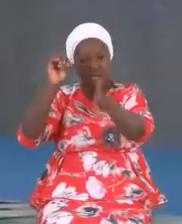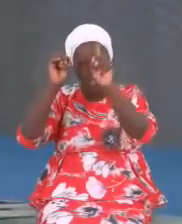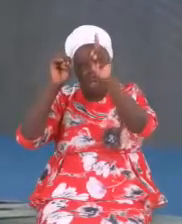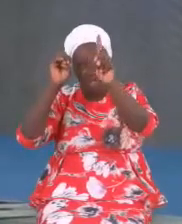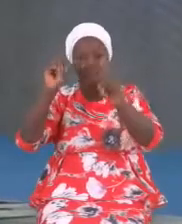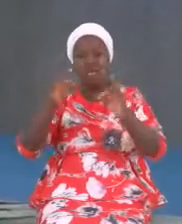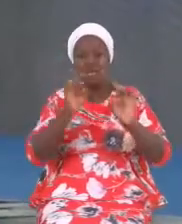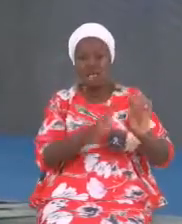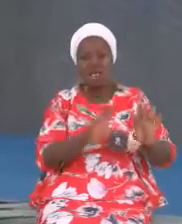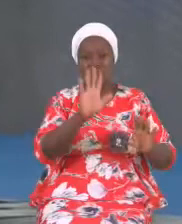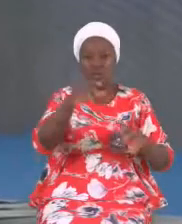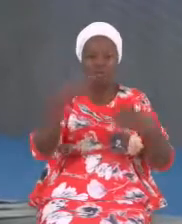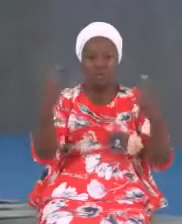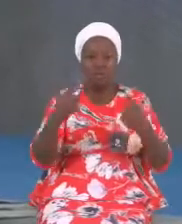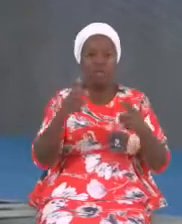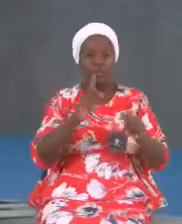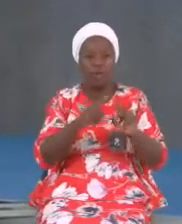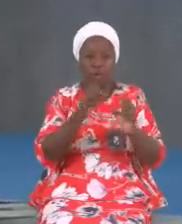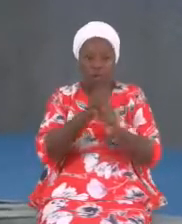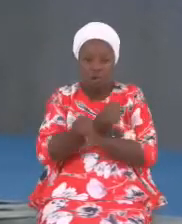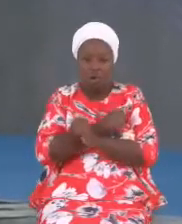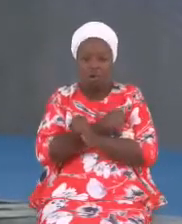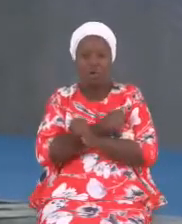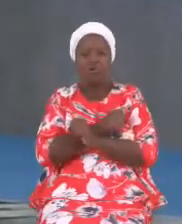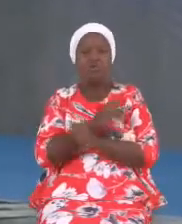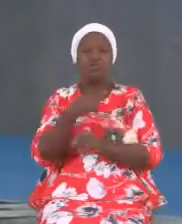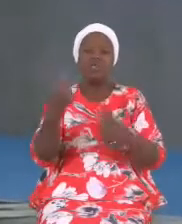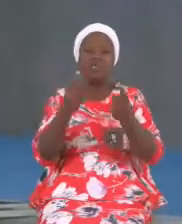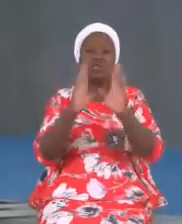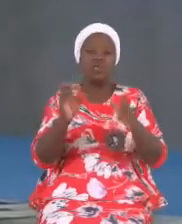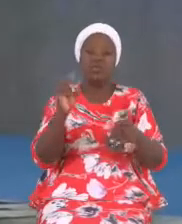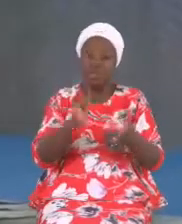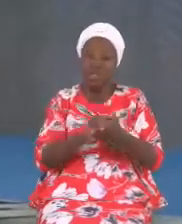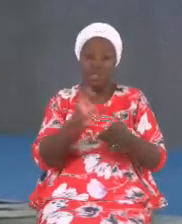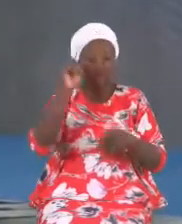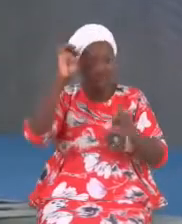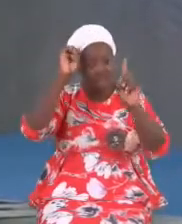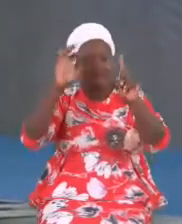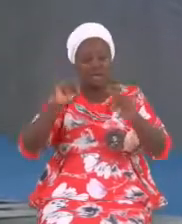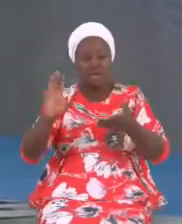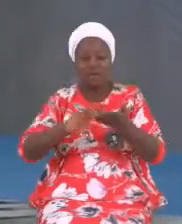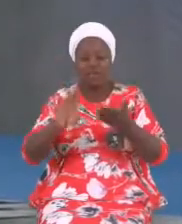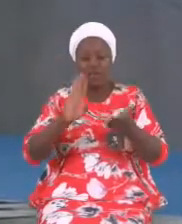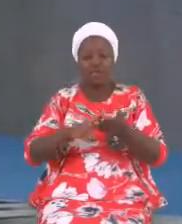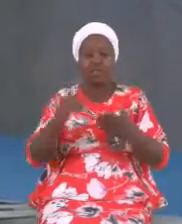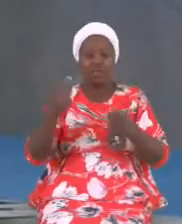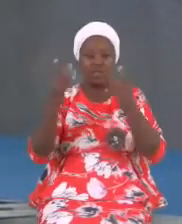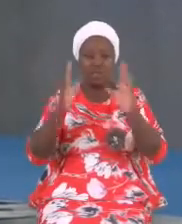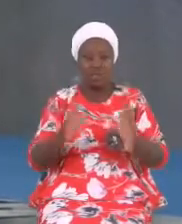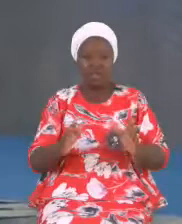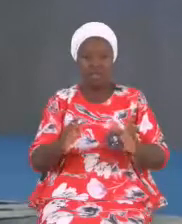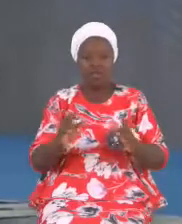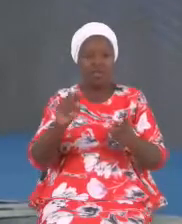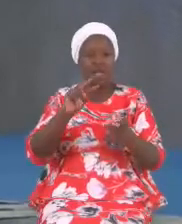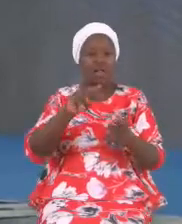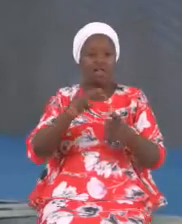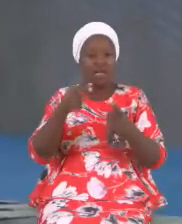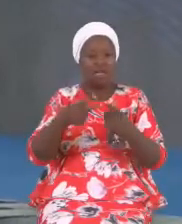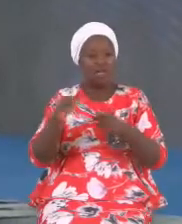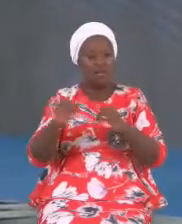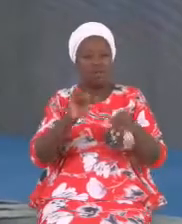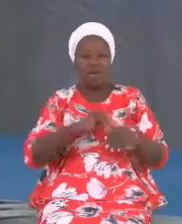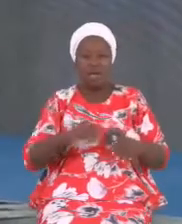He loves the sinner so that he can forgive the sinner. "Neither do I condemn thee. Go